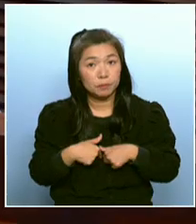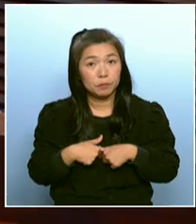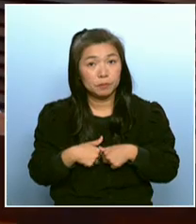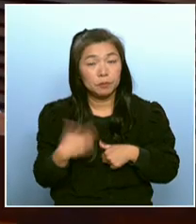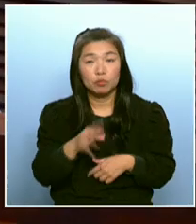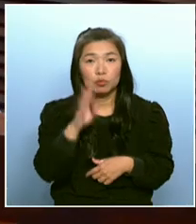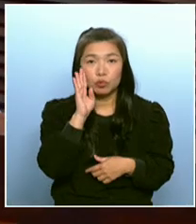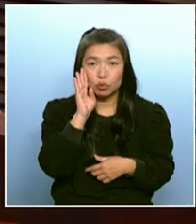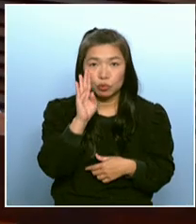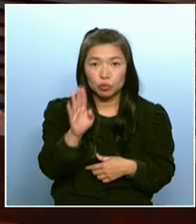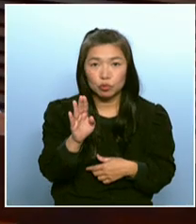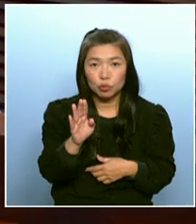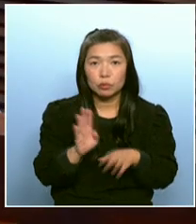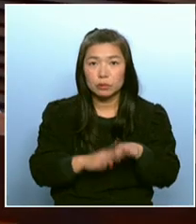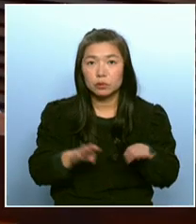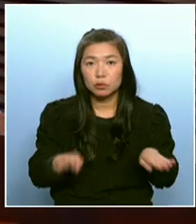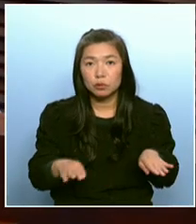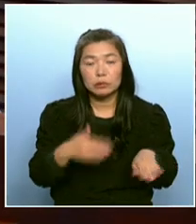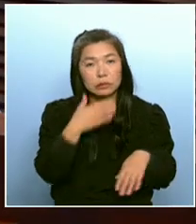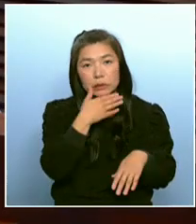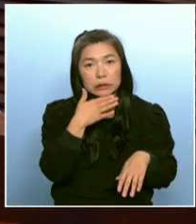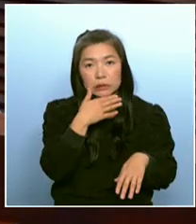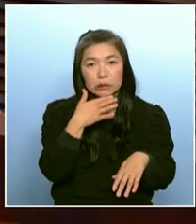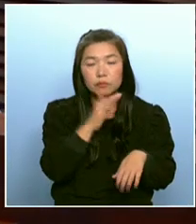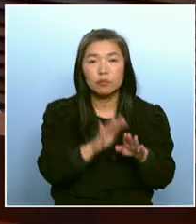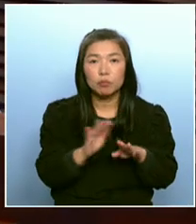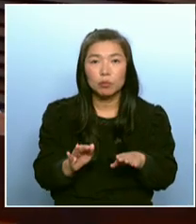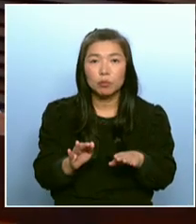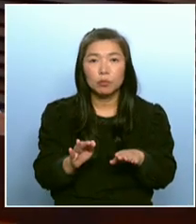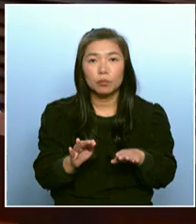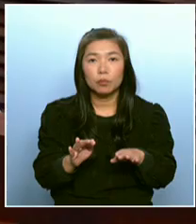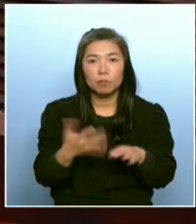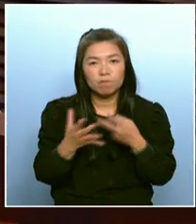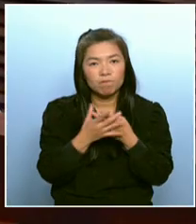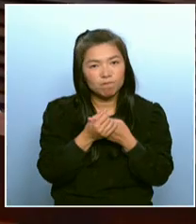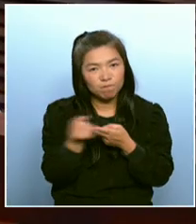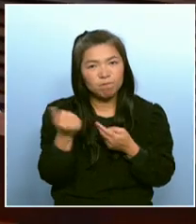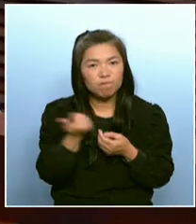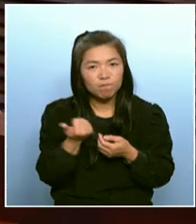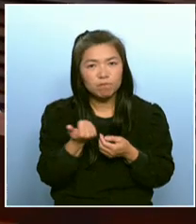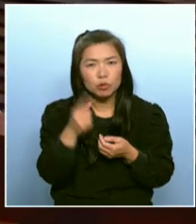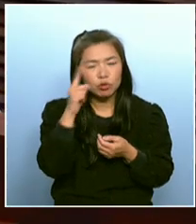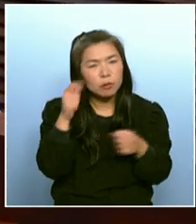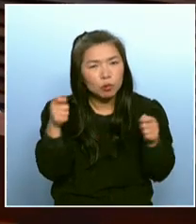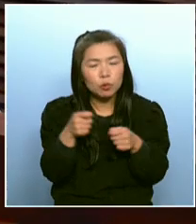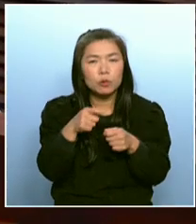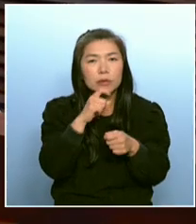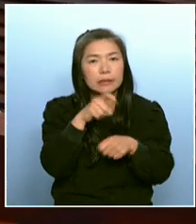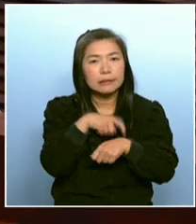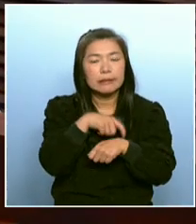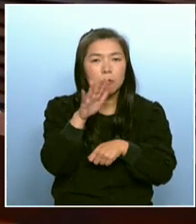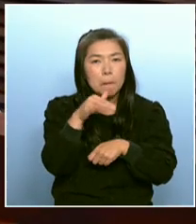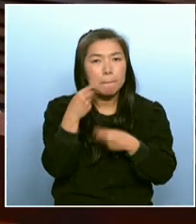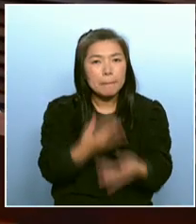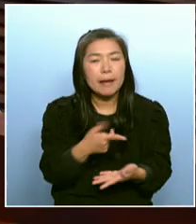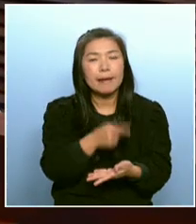children. So in future, can we have the neighborhood elderly center have some sort of interface with